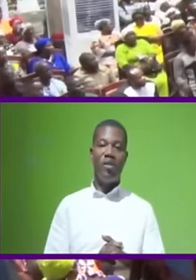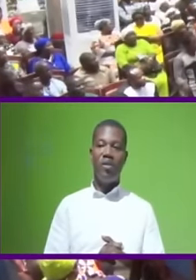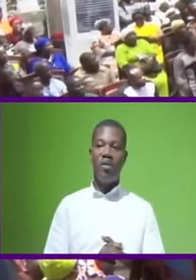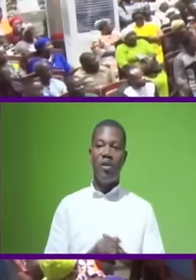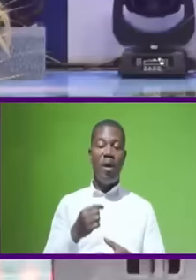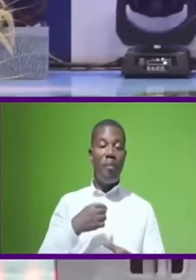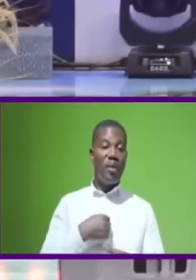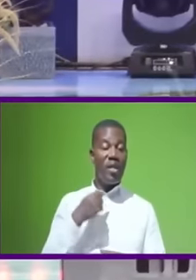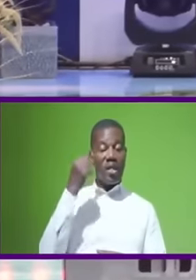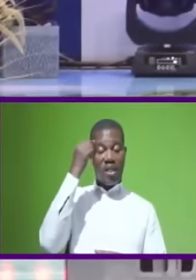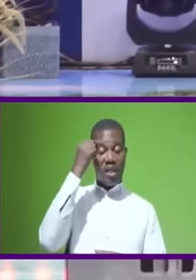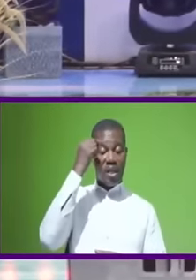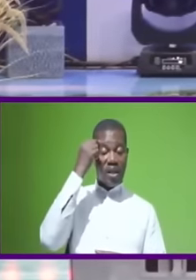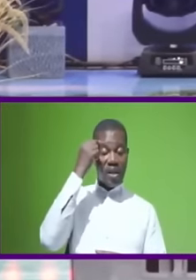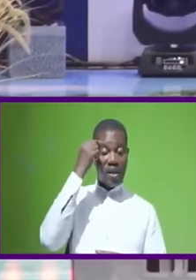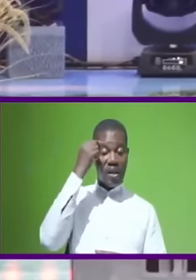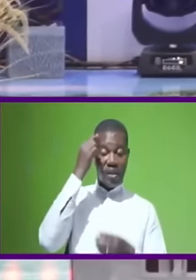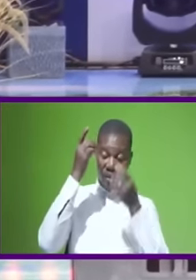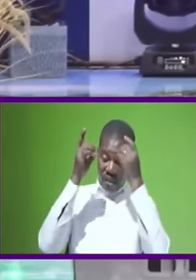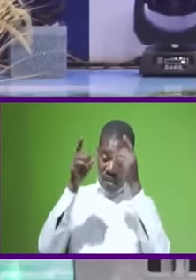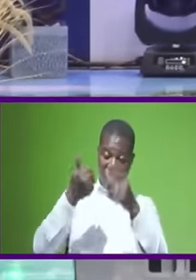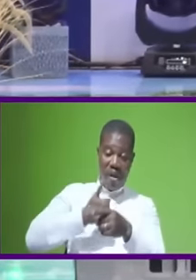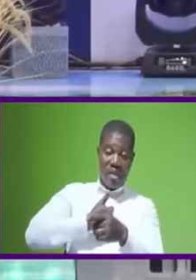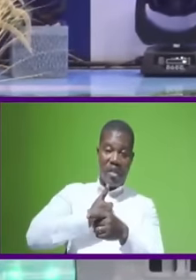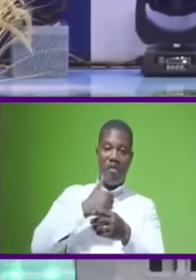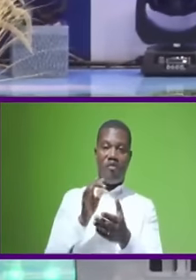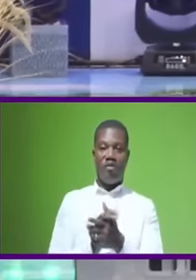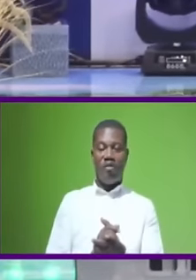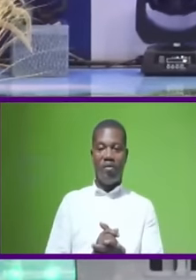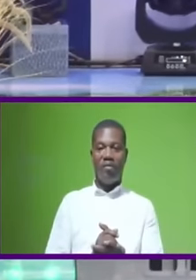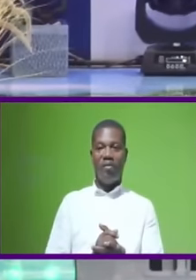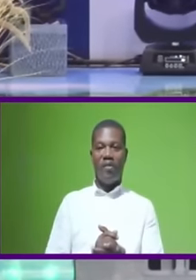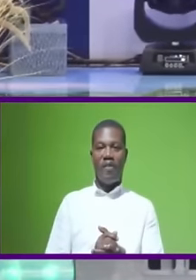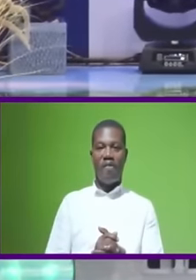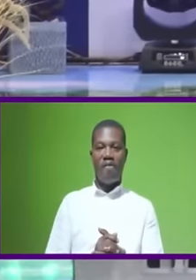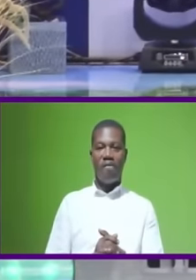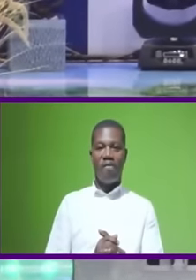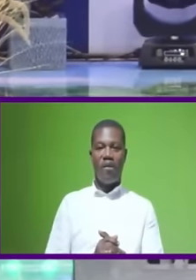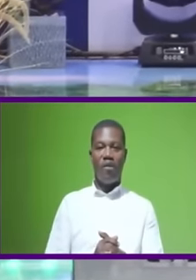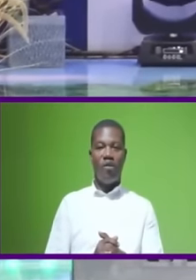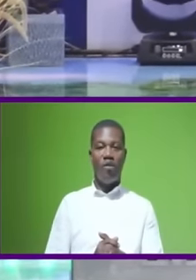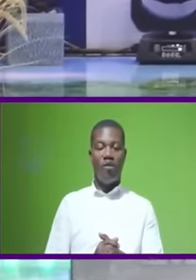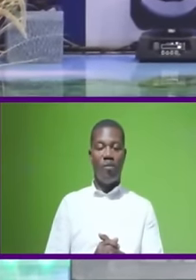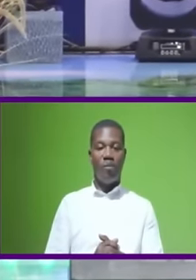Hallelujah. If I had other choice or I was totally